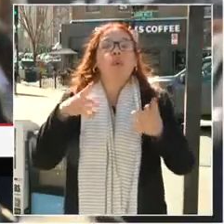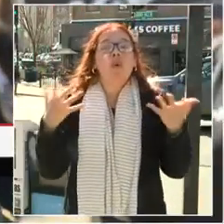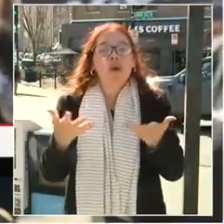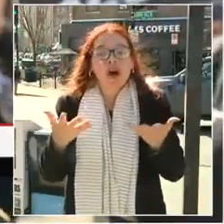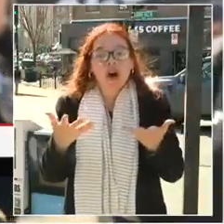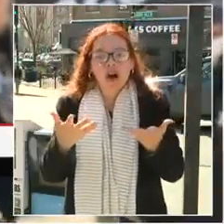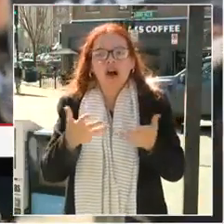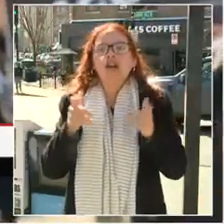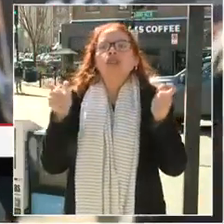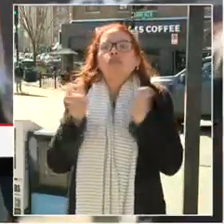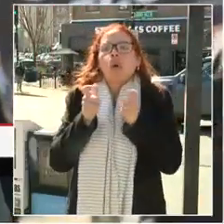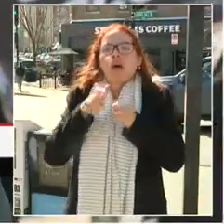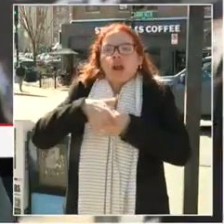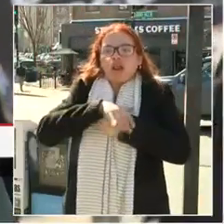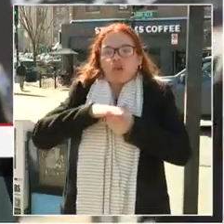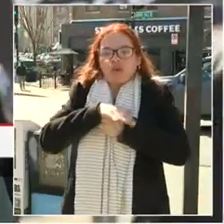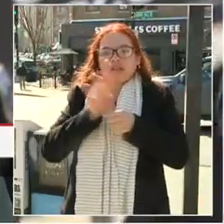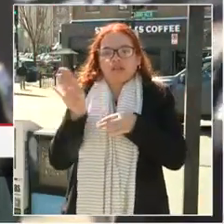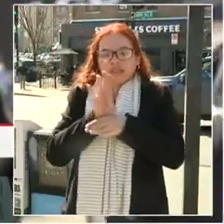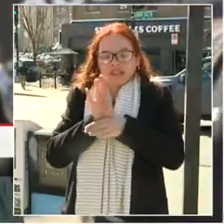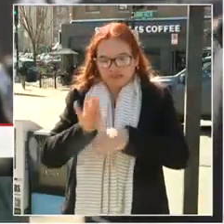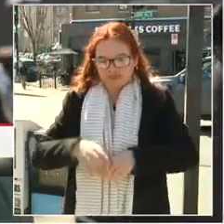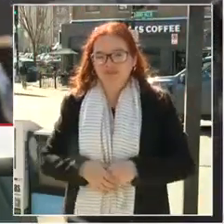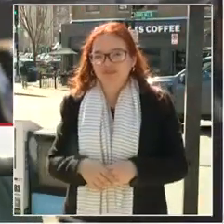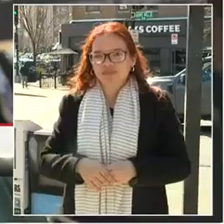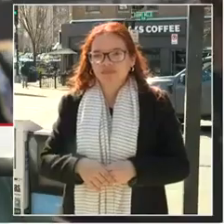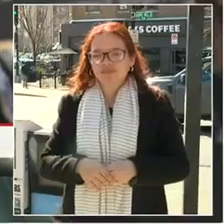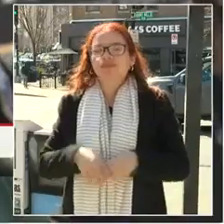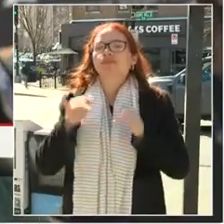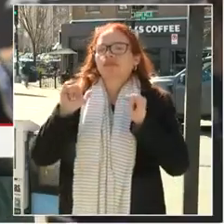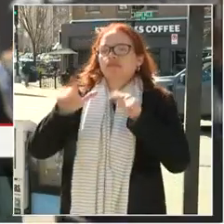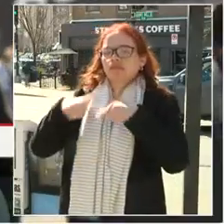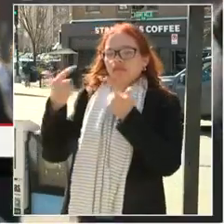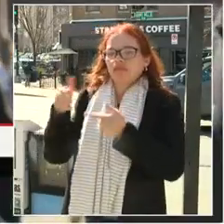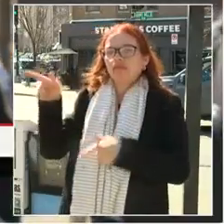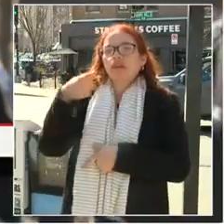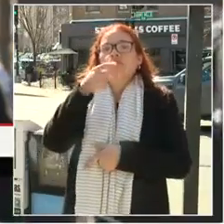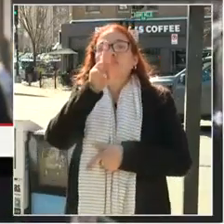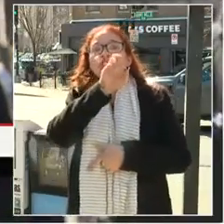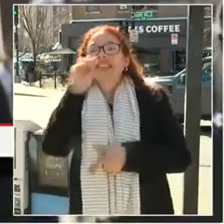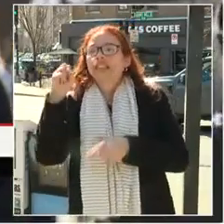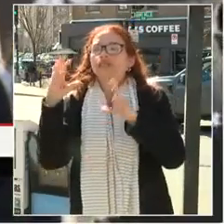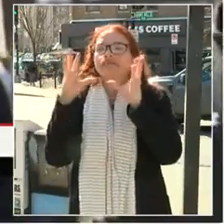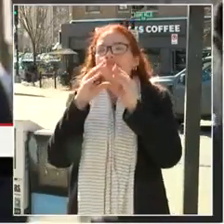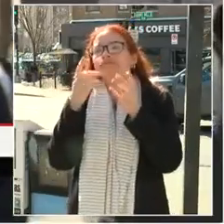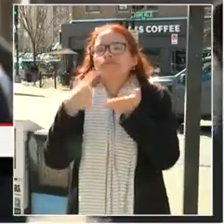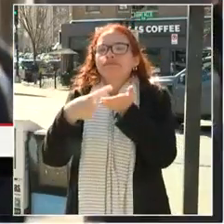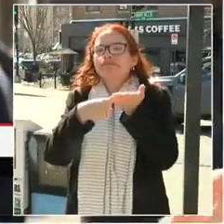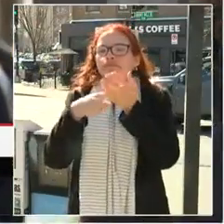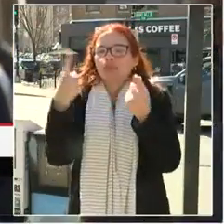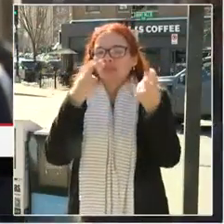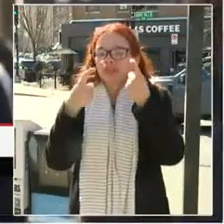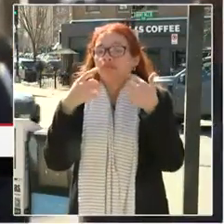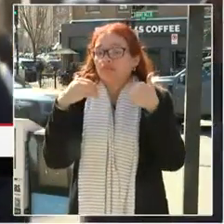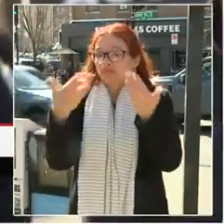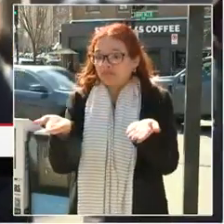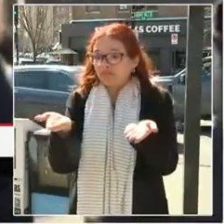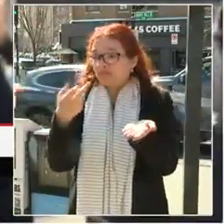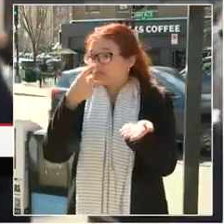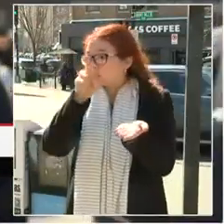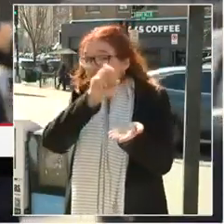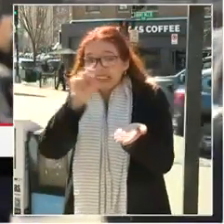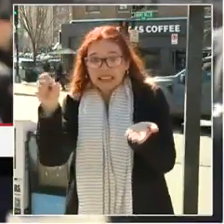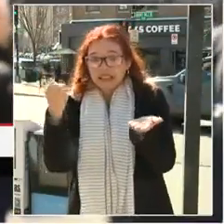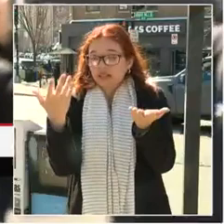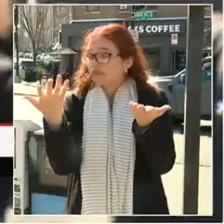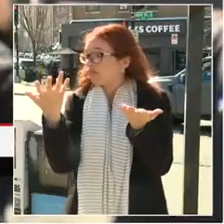take press questions, and then we'll take questions from the community. Any press questions? Yes, sir. Yes, Mayor.